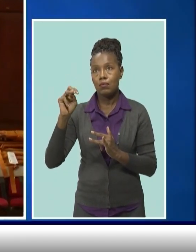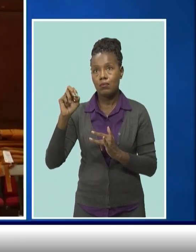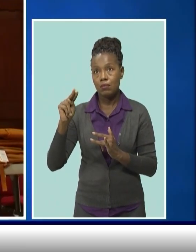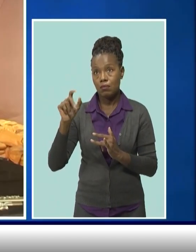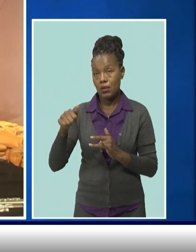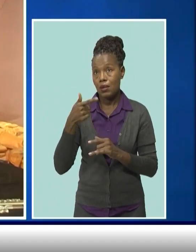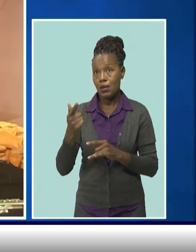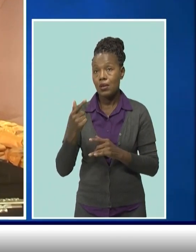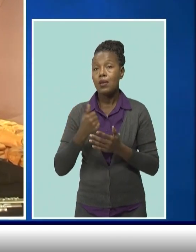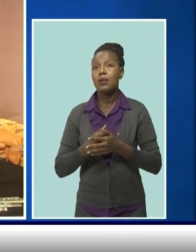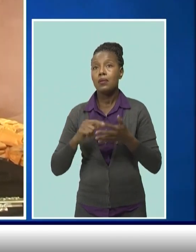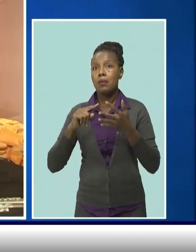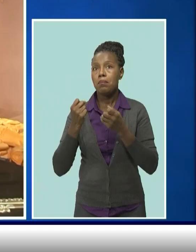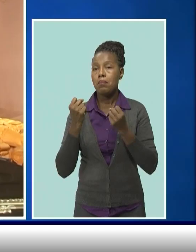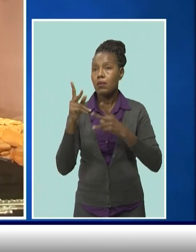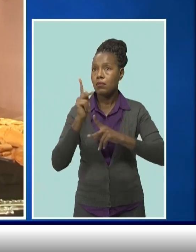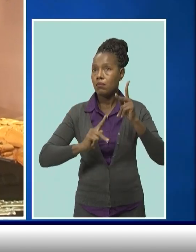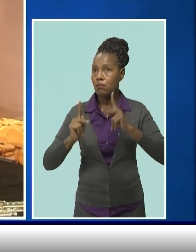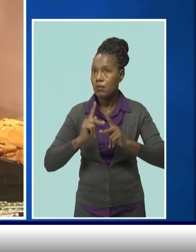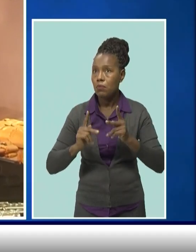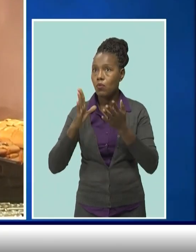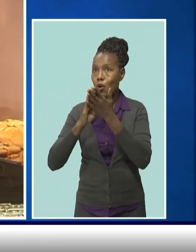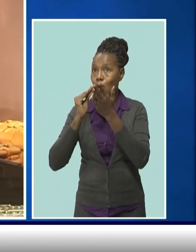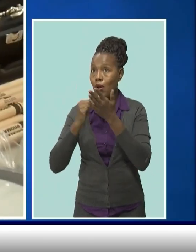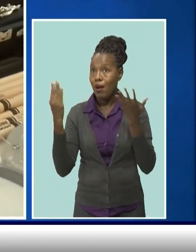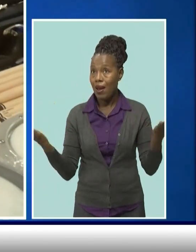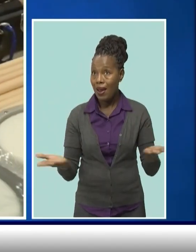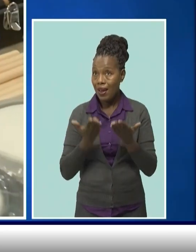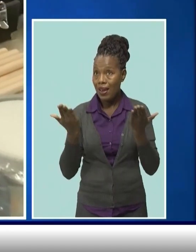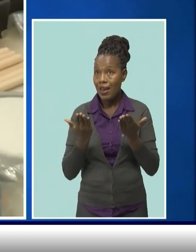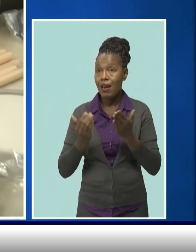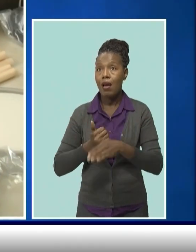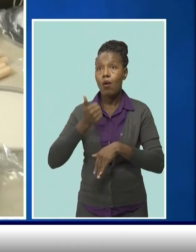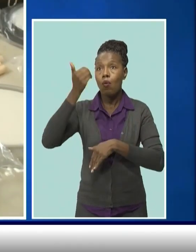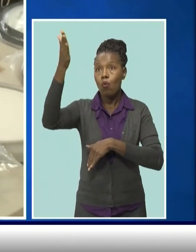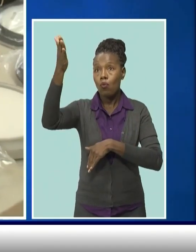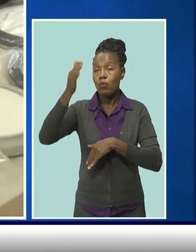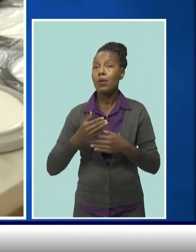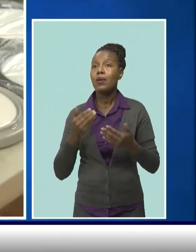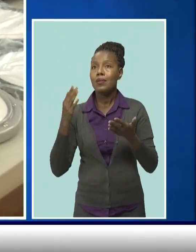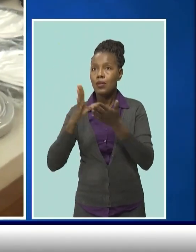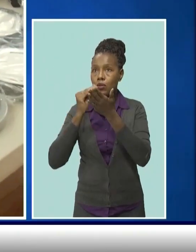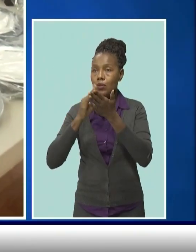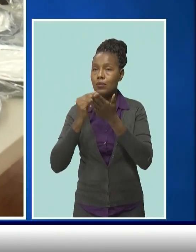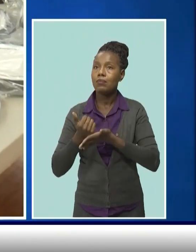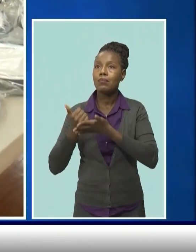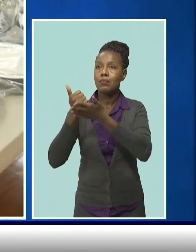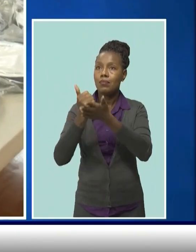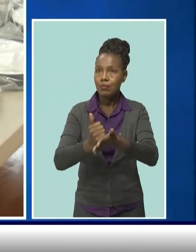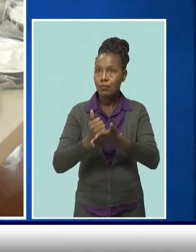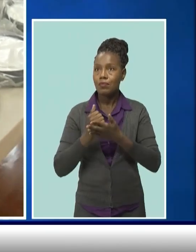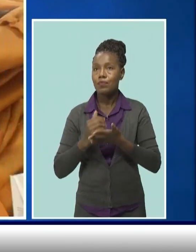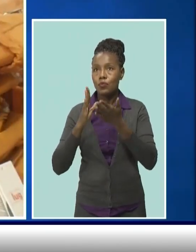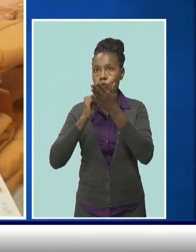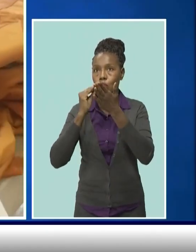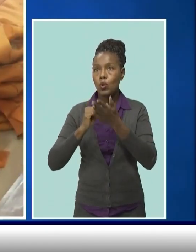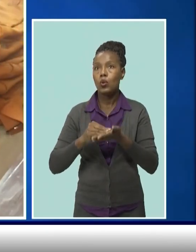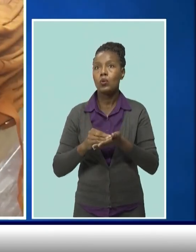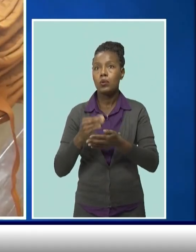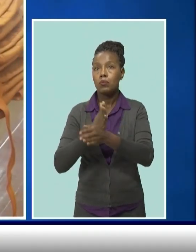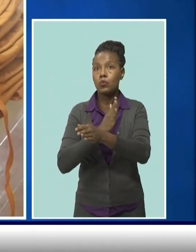giving many opportunities to hone their skills locally and abroad. This year, the program presented its first scholarship for Berkeley College